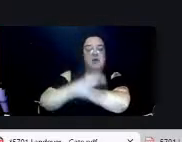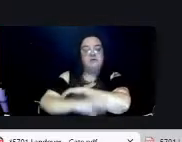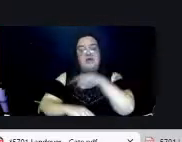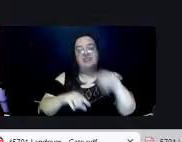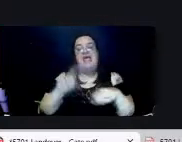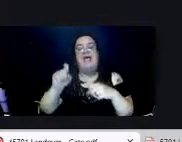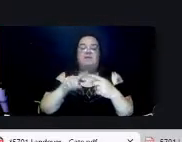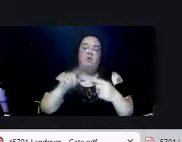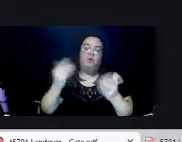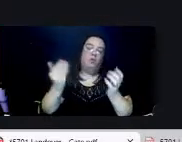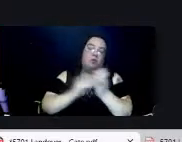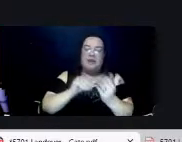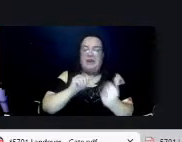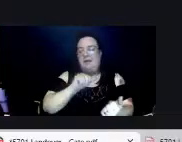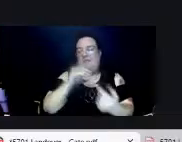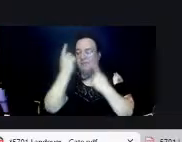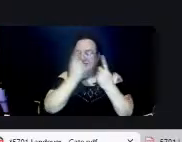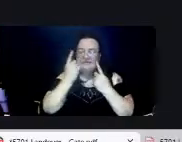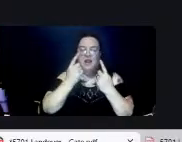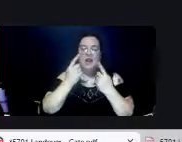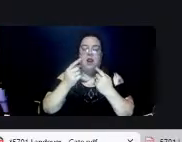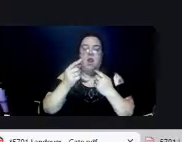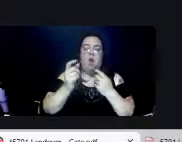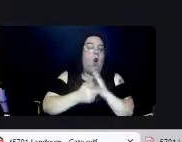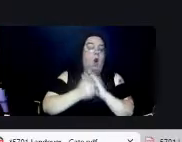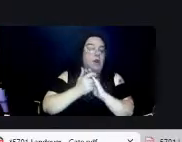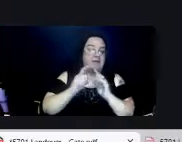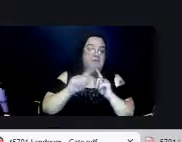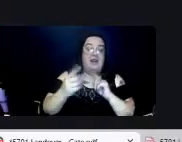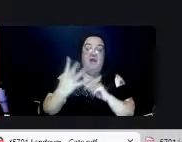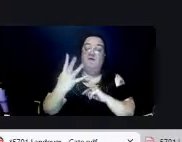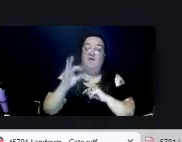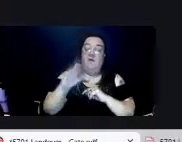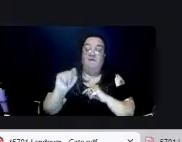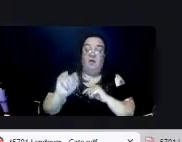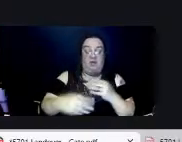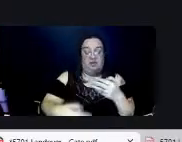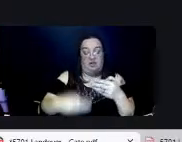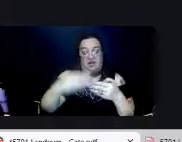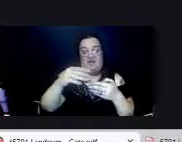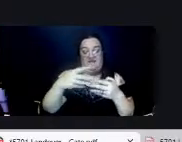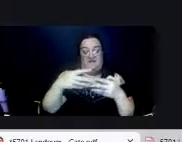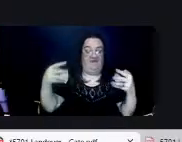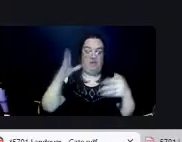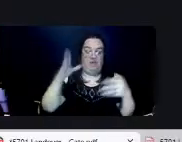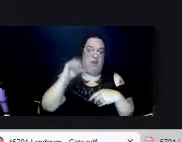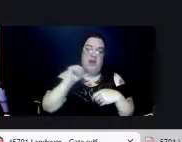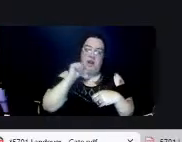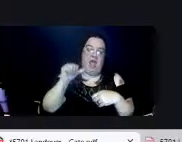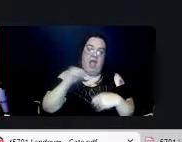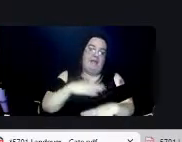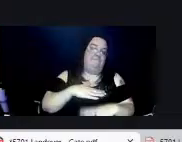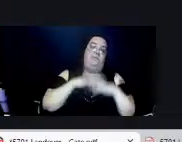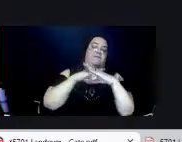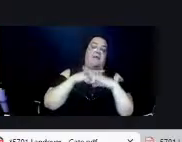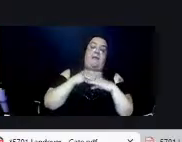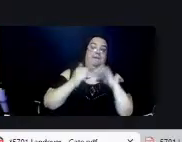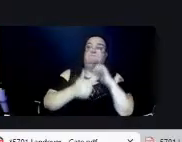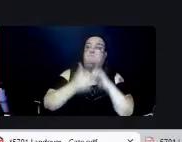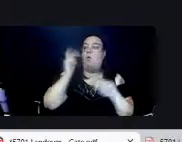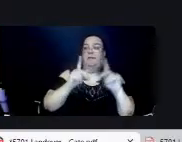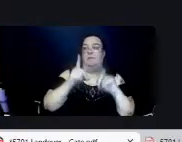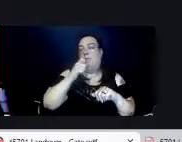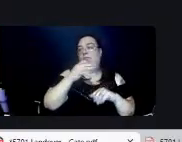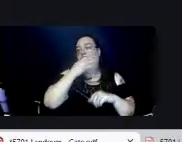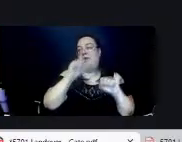I would point out a 4-foot high fence is not going to keep most ambulatory people out. So if they do run into it